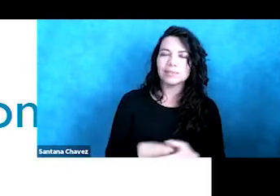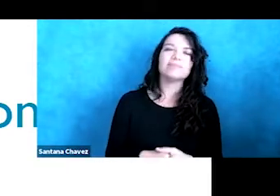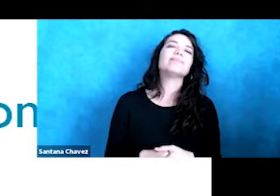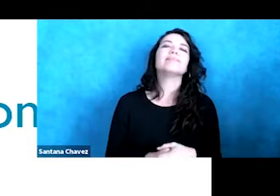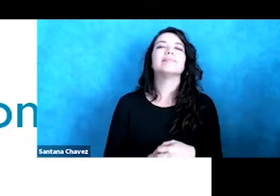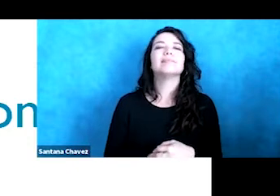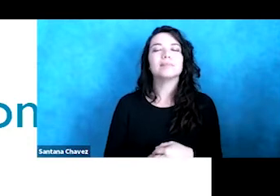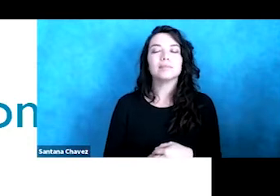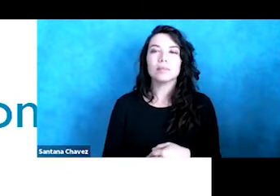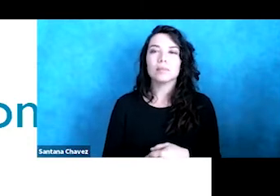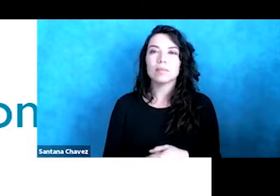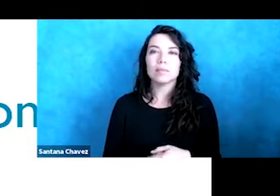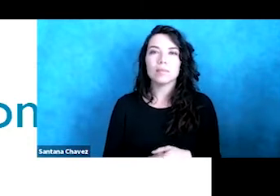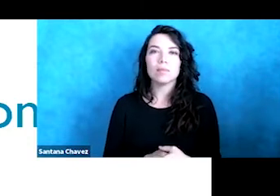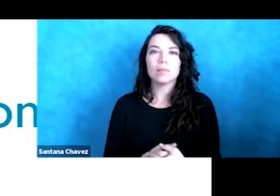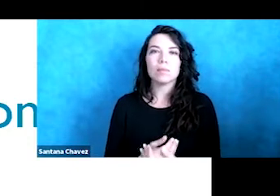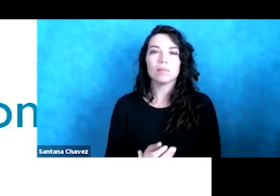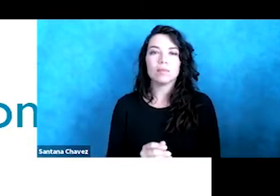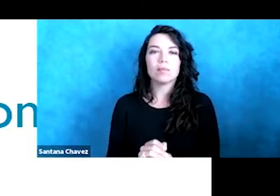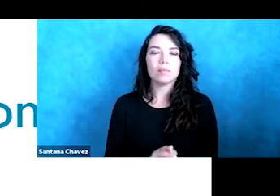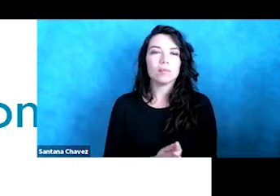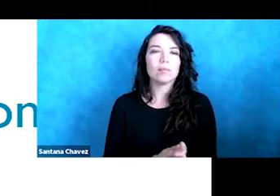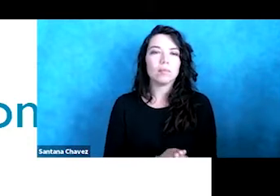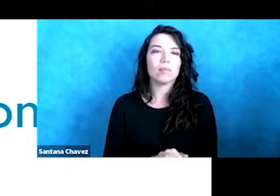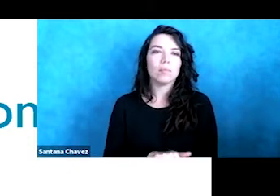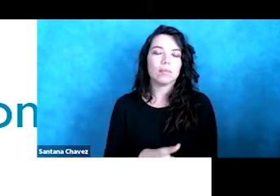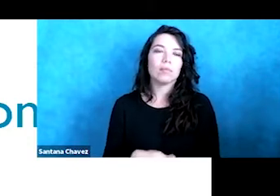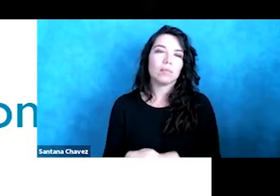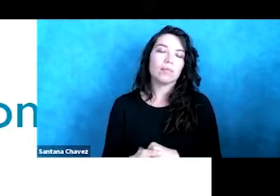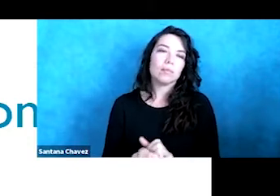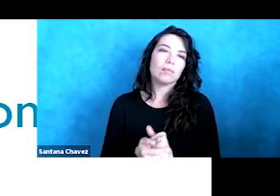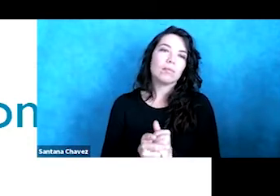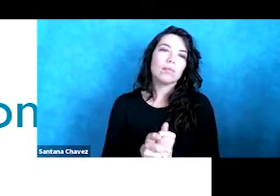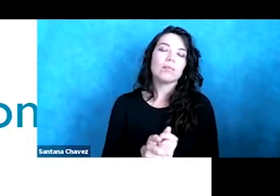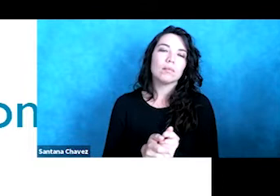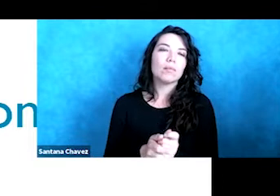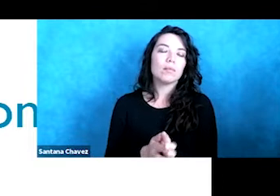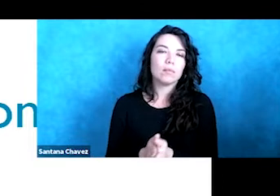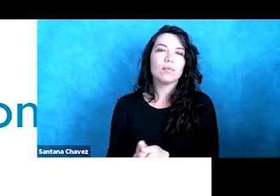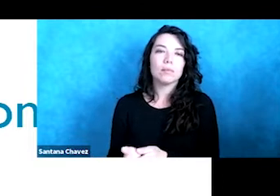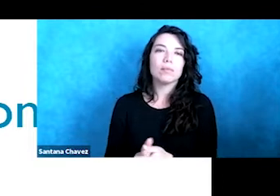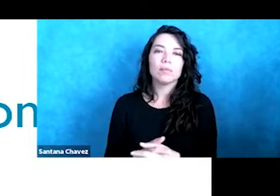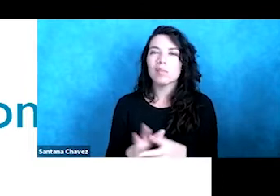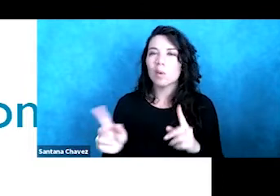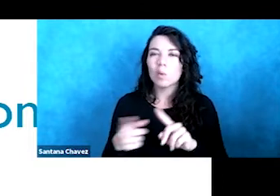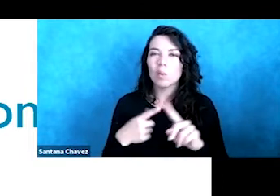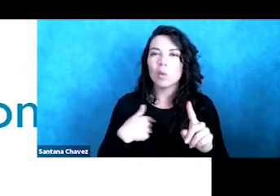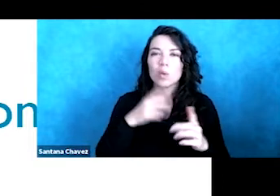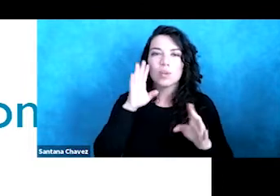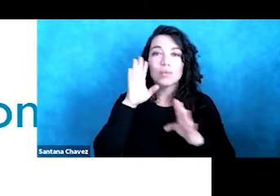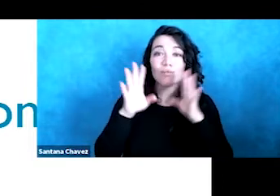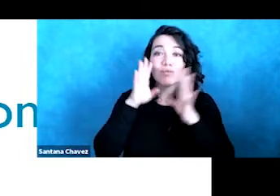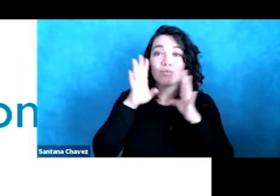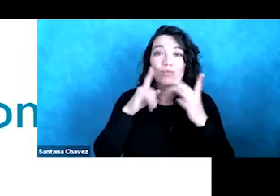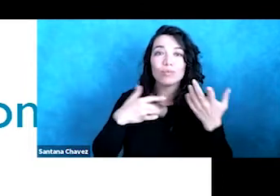toolkit, we kept the definitions that we focused on to a handful that we felt